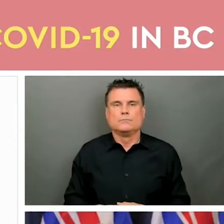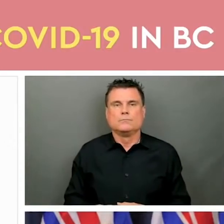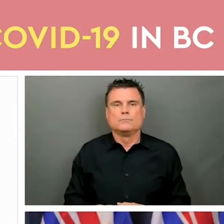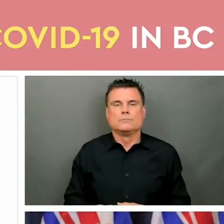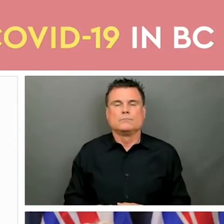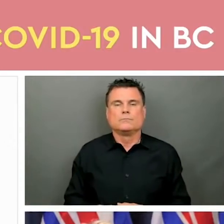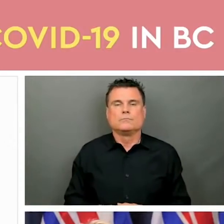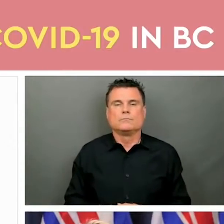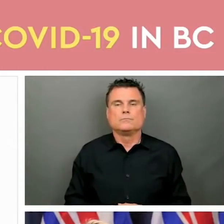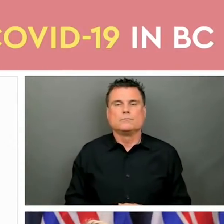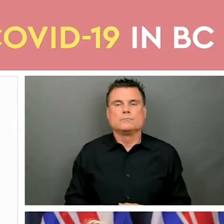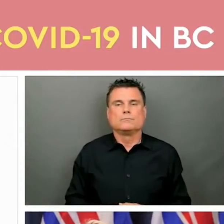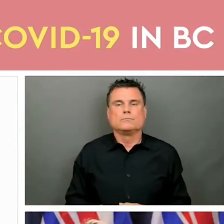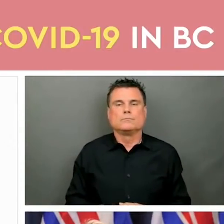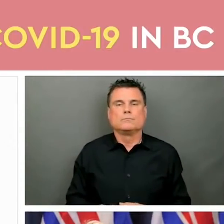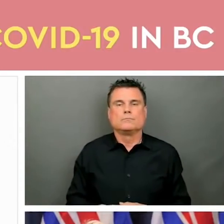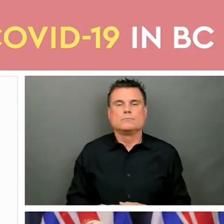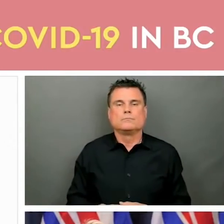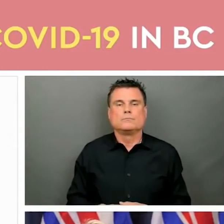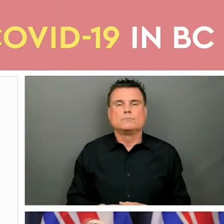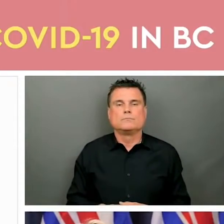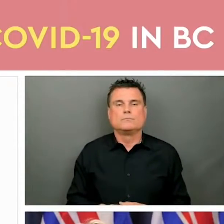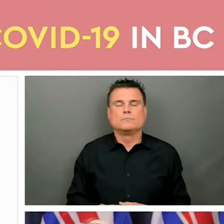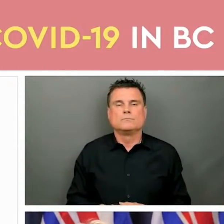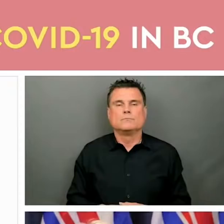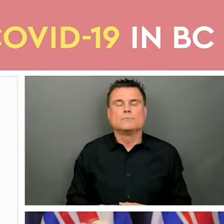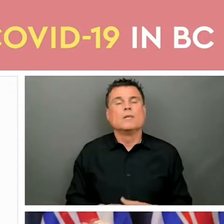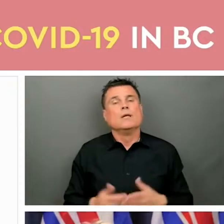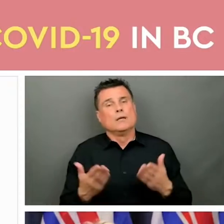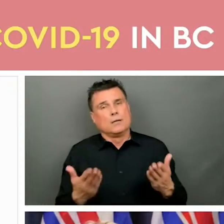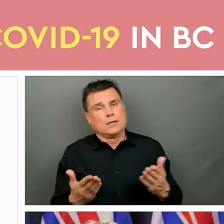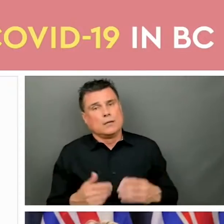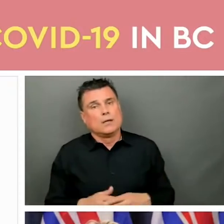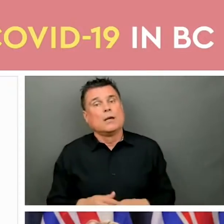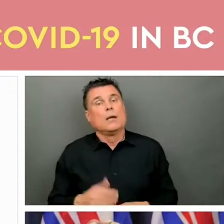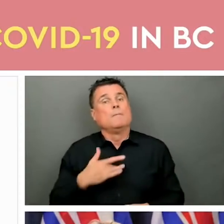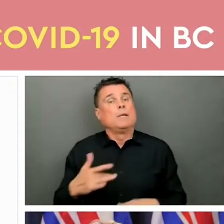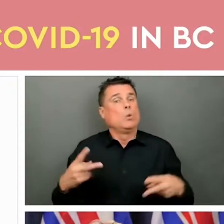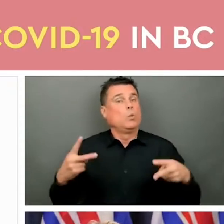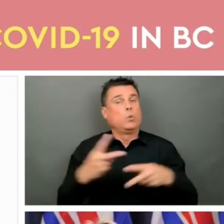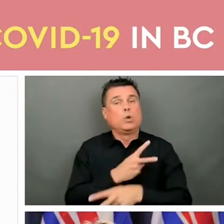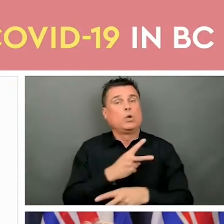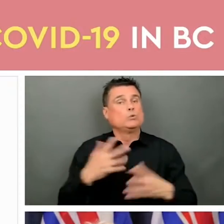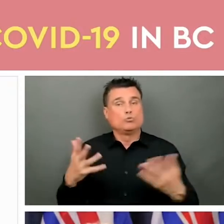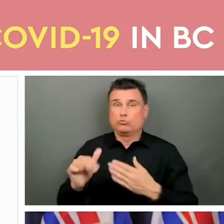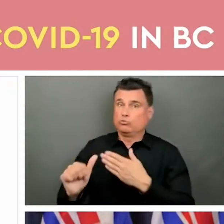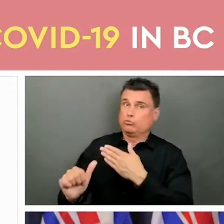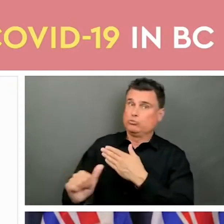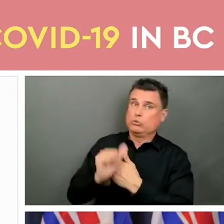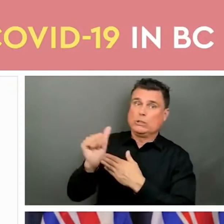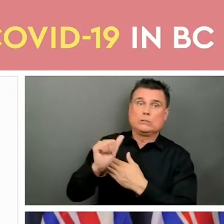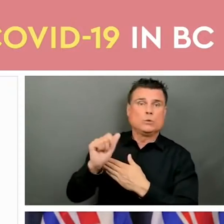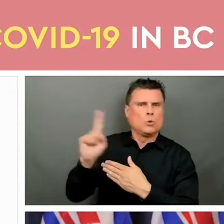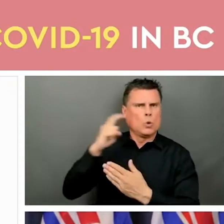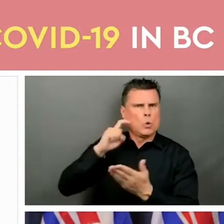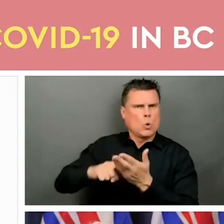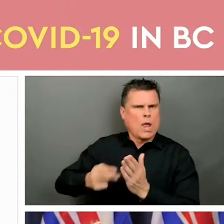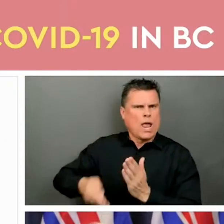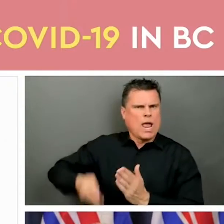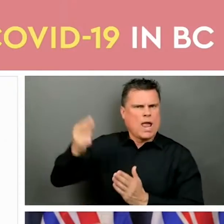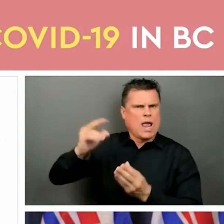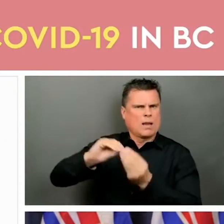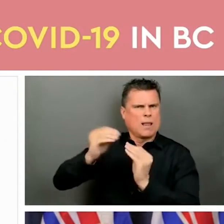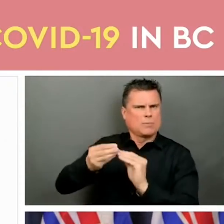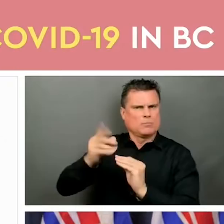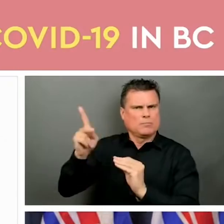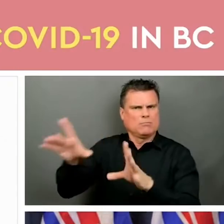in and around Surrey, where we've had ongoing transmission in communities across that area from the beginning